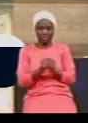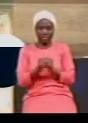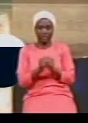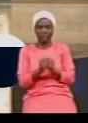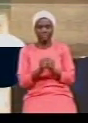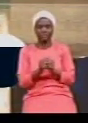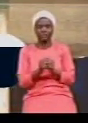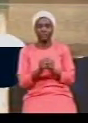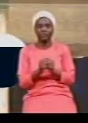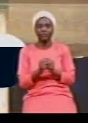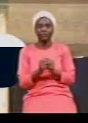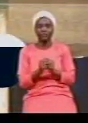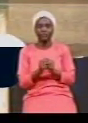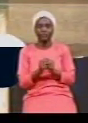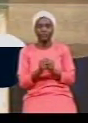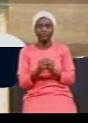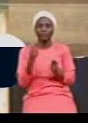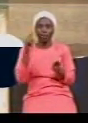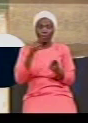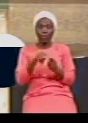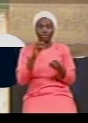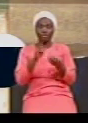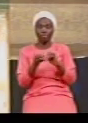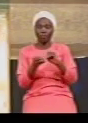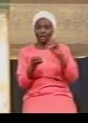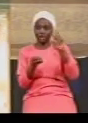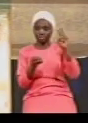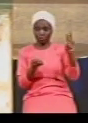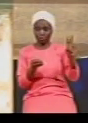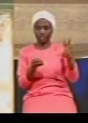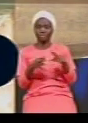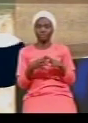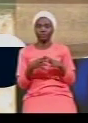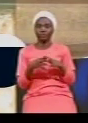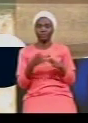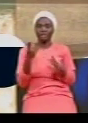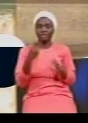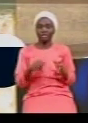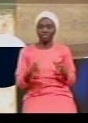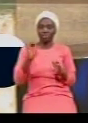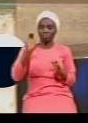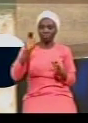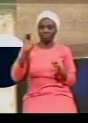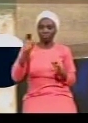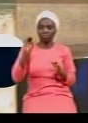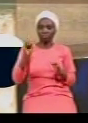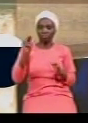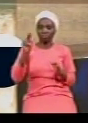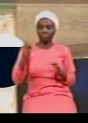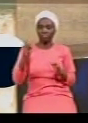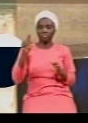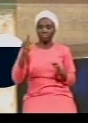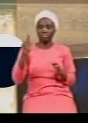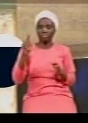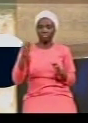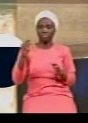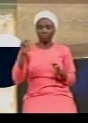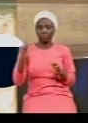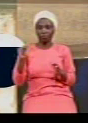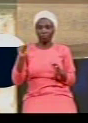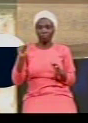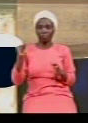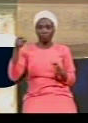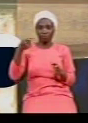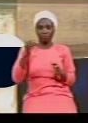their great commission. Point number two, the contagious courage of a godly conqueror.